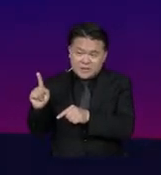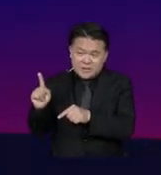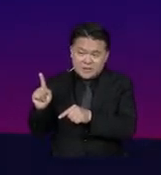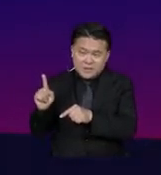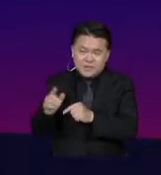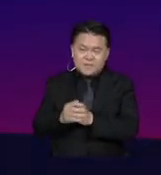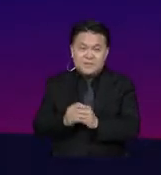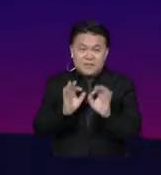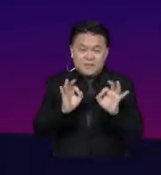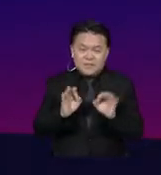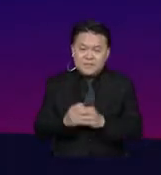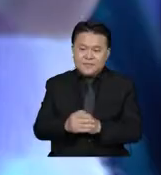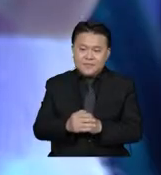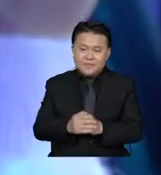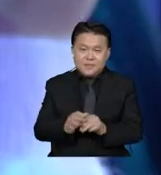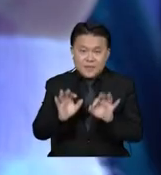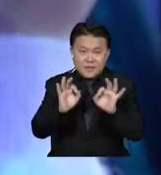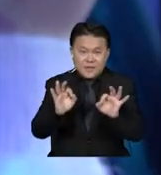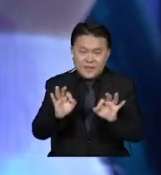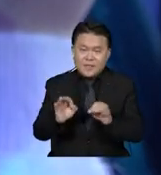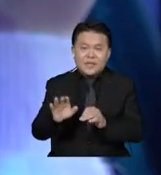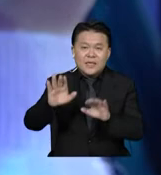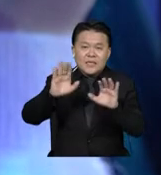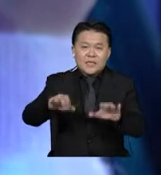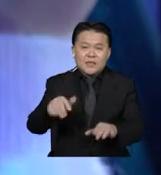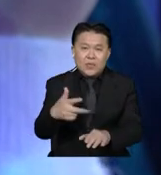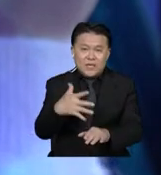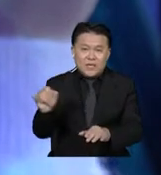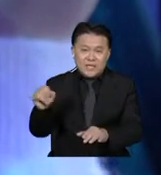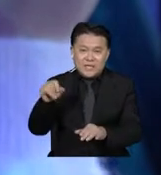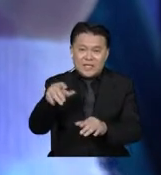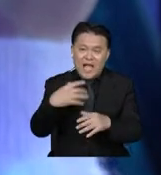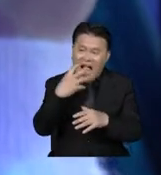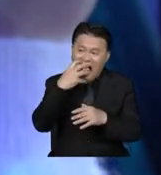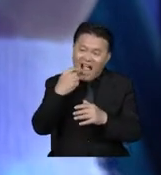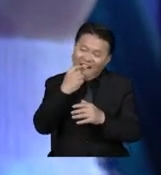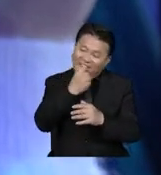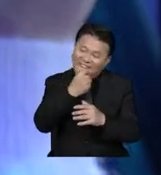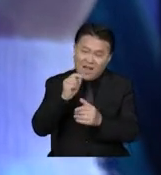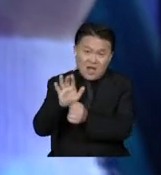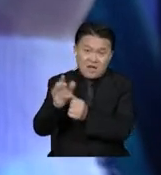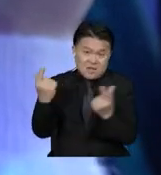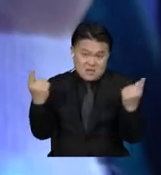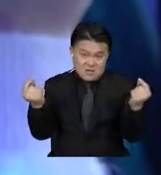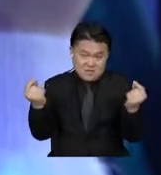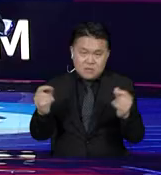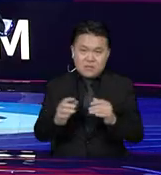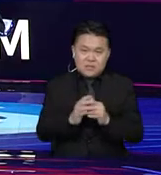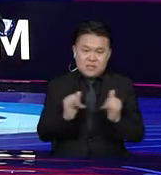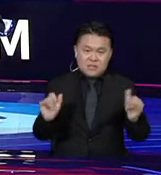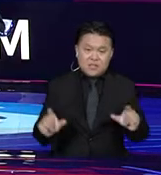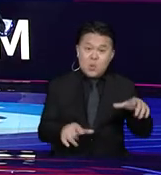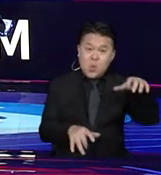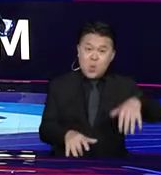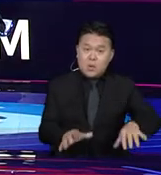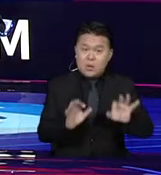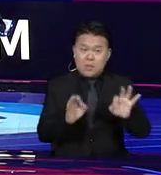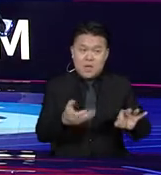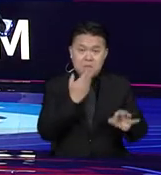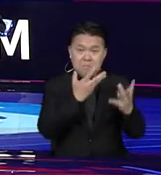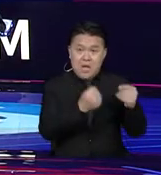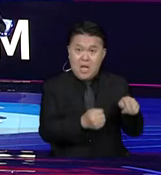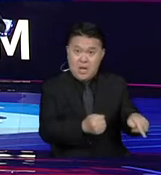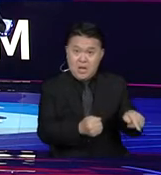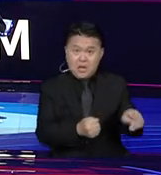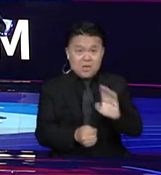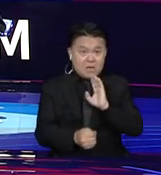predator. Some wolves were attracted to people because there was food around human settlements and it was easy to find and very